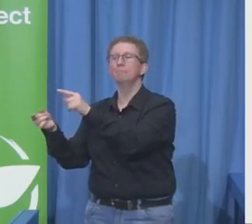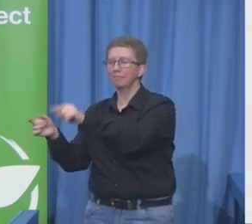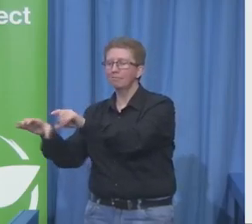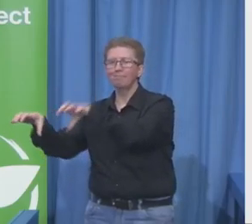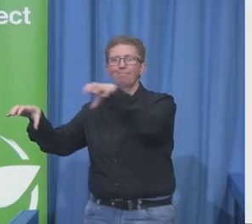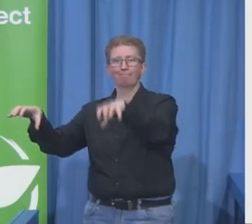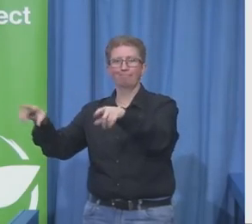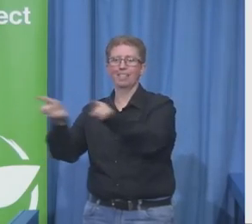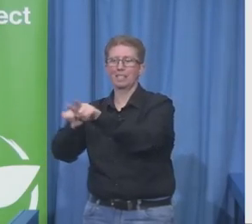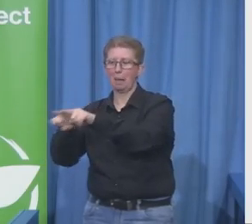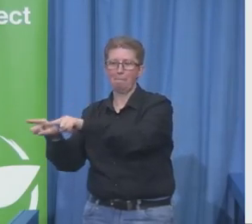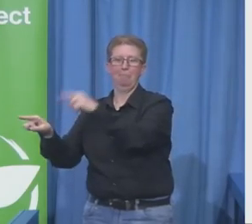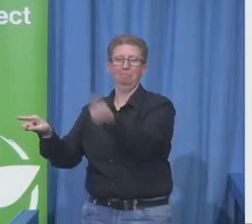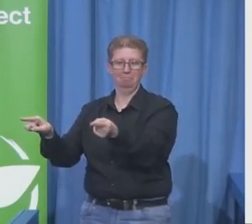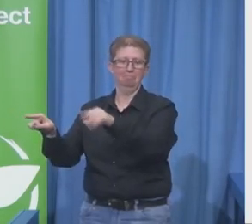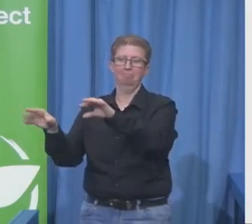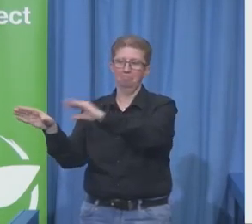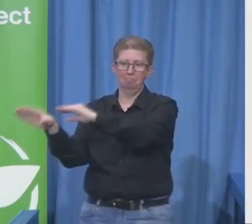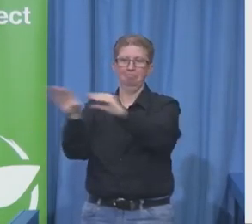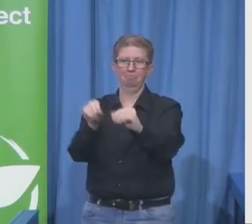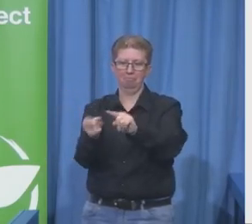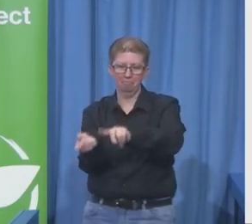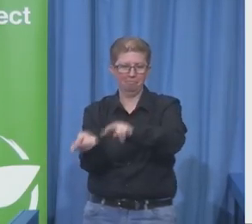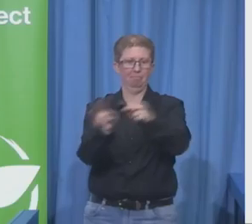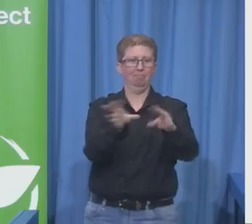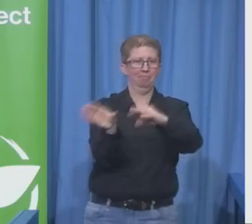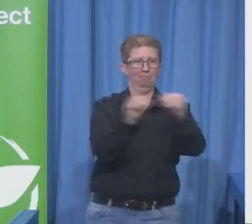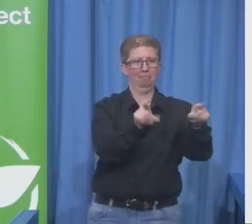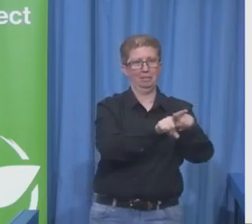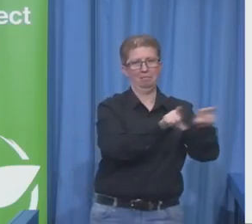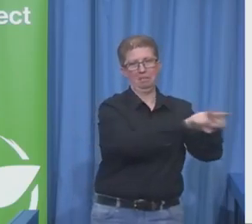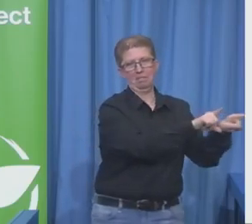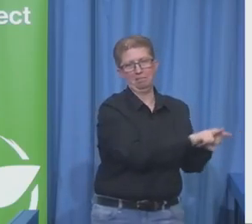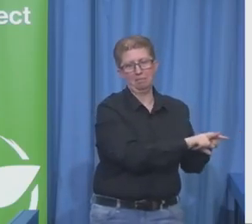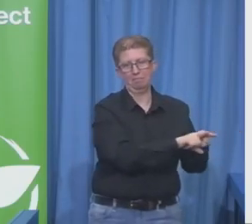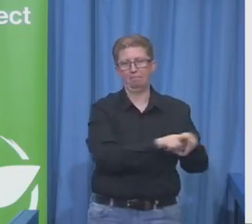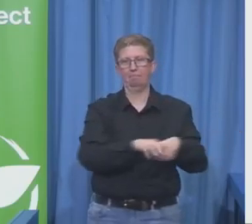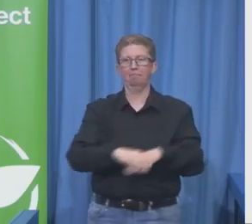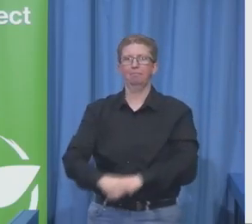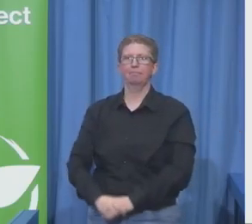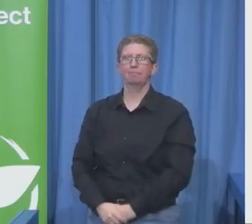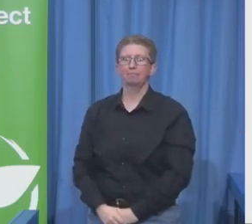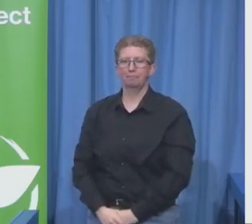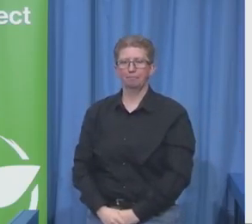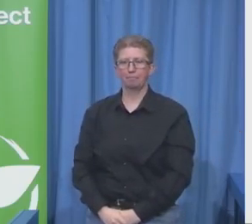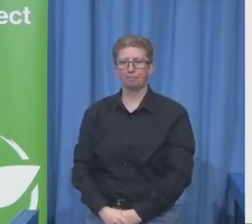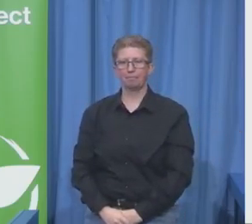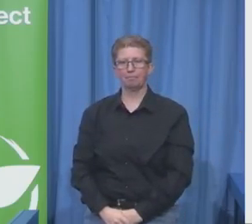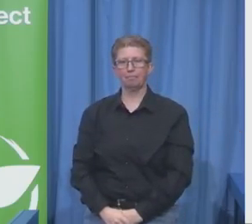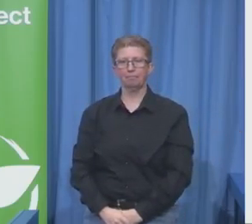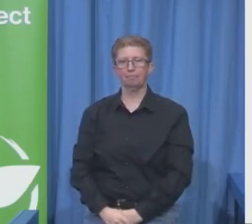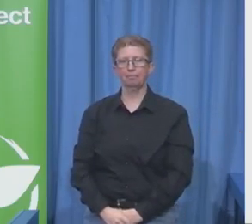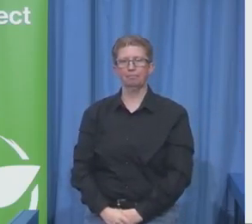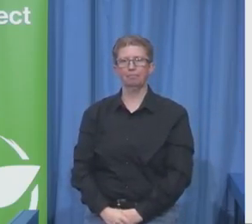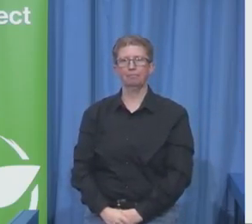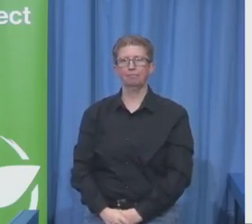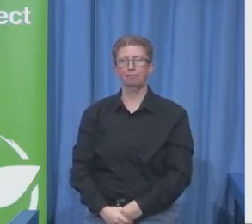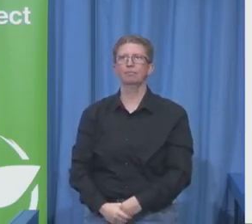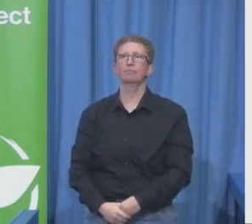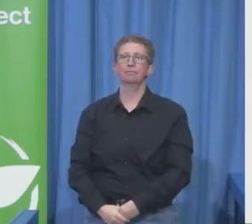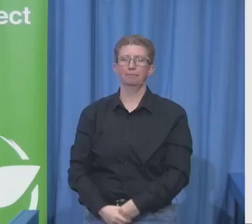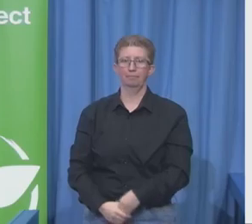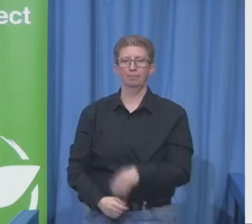you. Thank you for the opportunity. My name is Avital. I'm from Israel. I'm a high-tech veteran. And